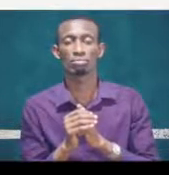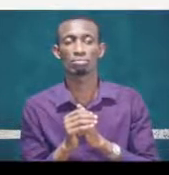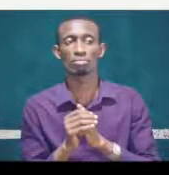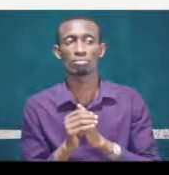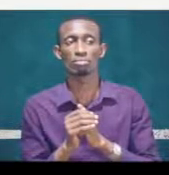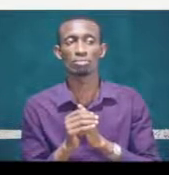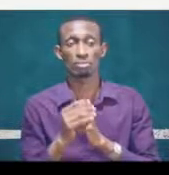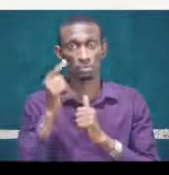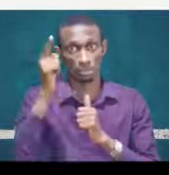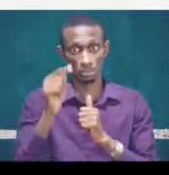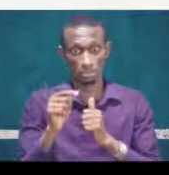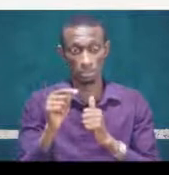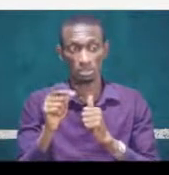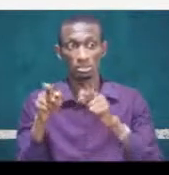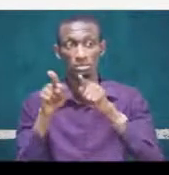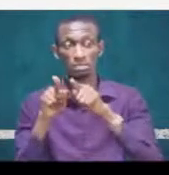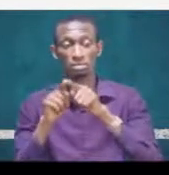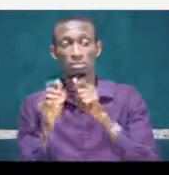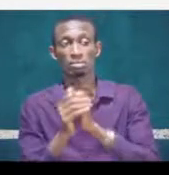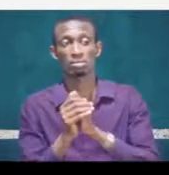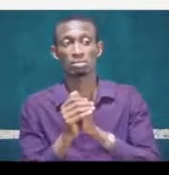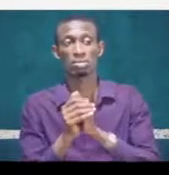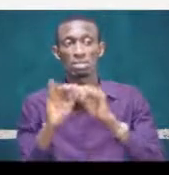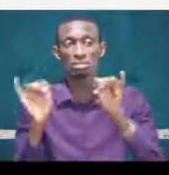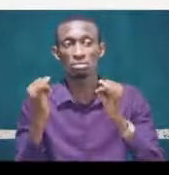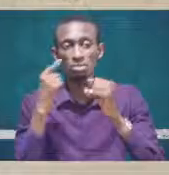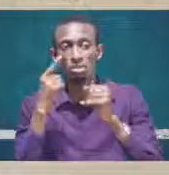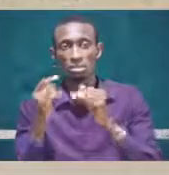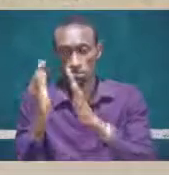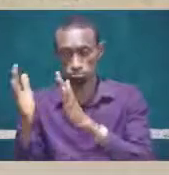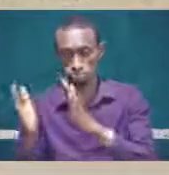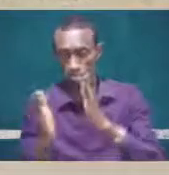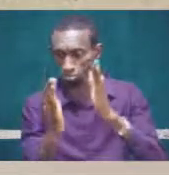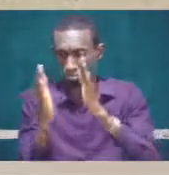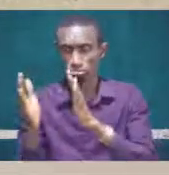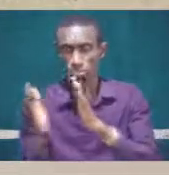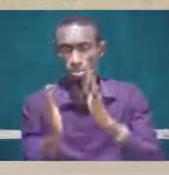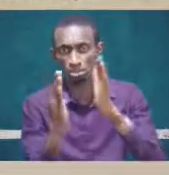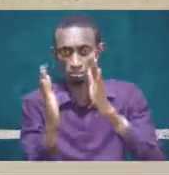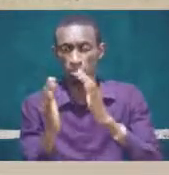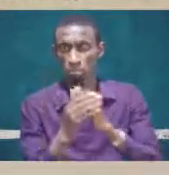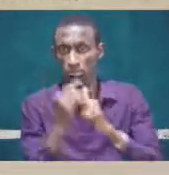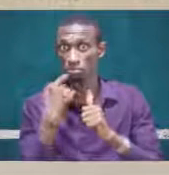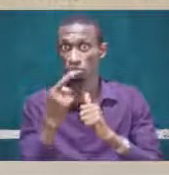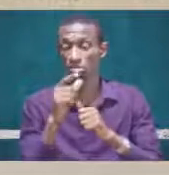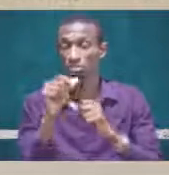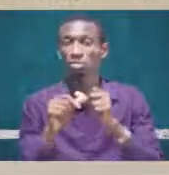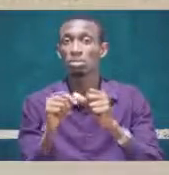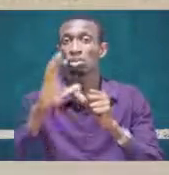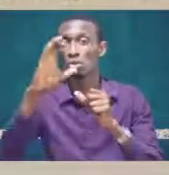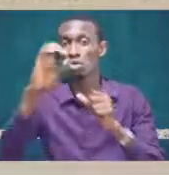This would contain this down here. So we are now trying to have an arrangement when we talk of the triplet code, as